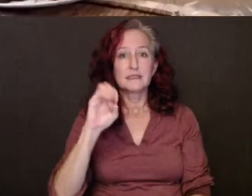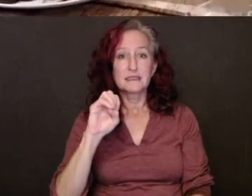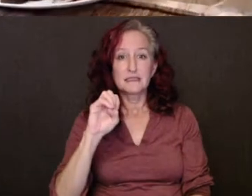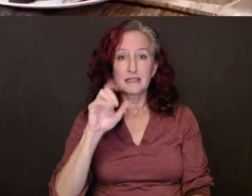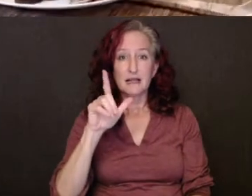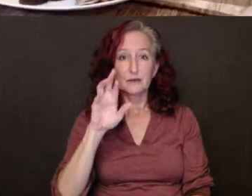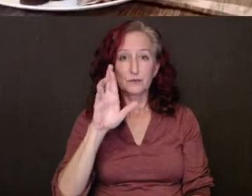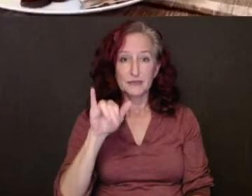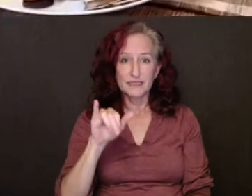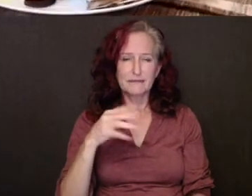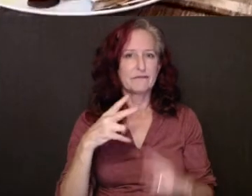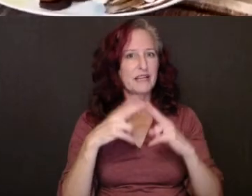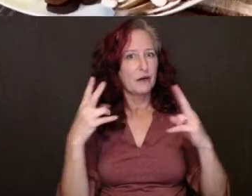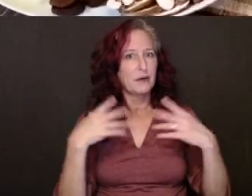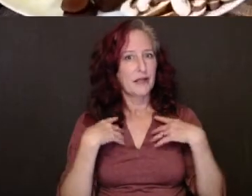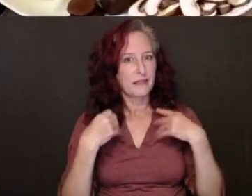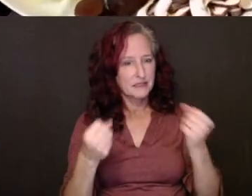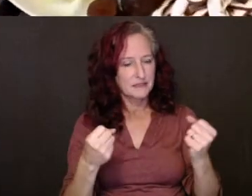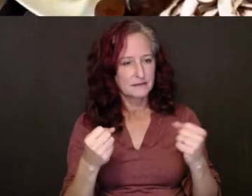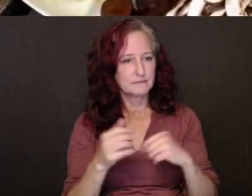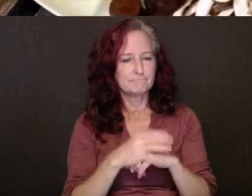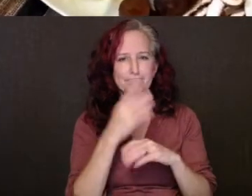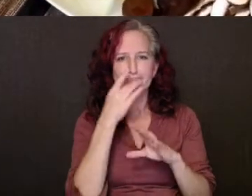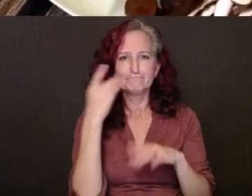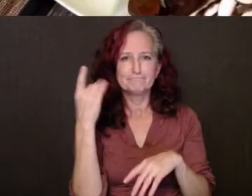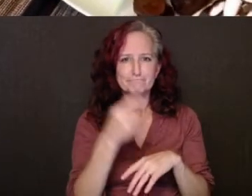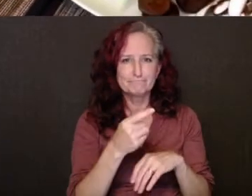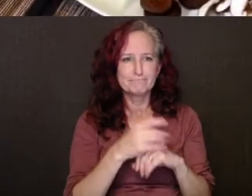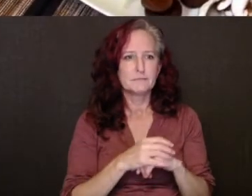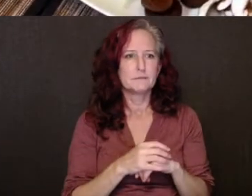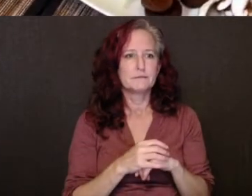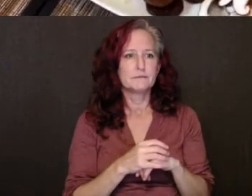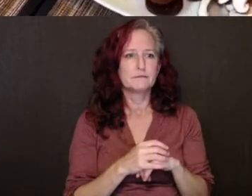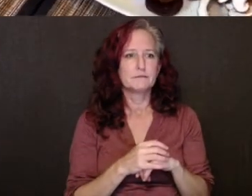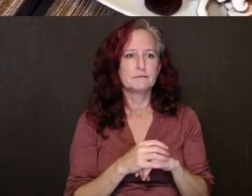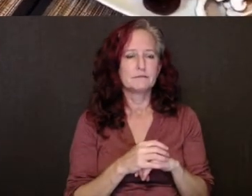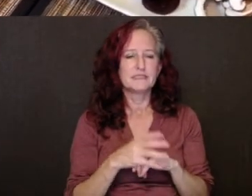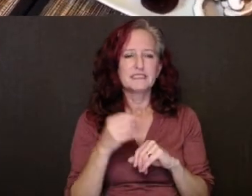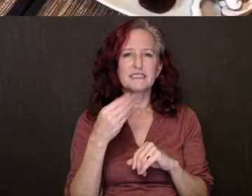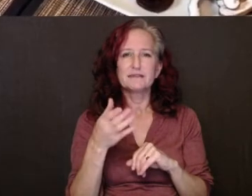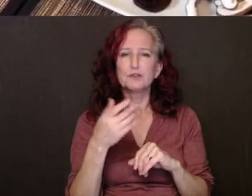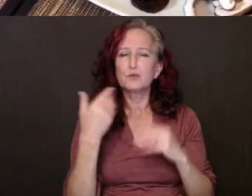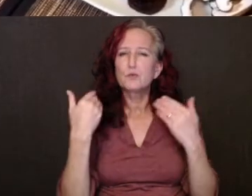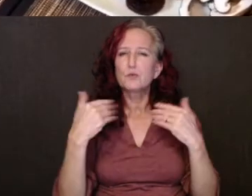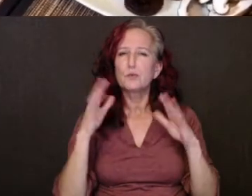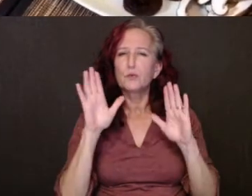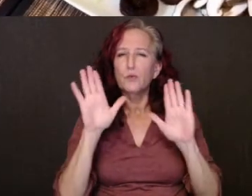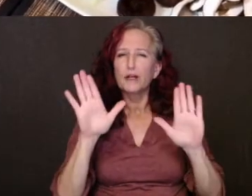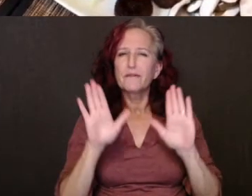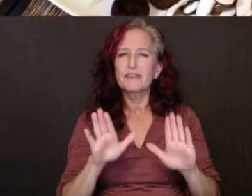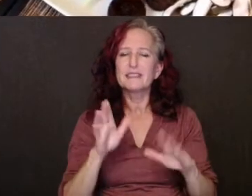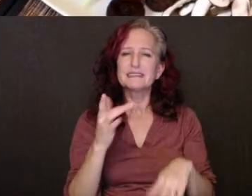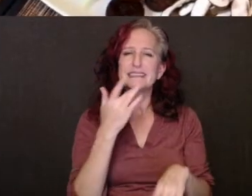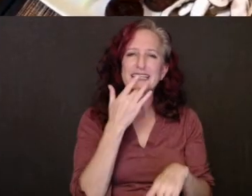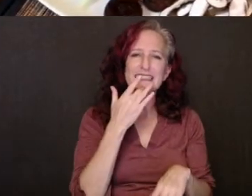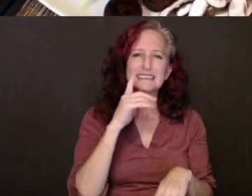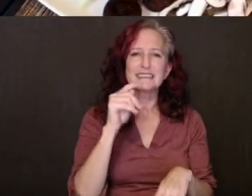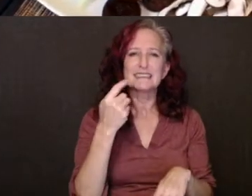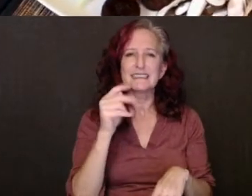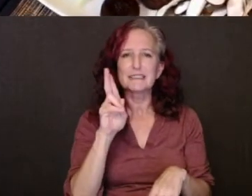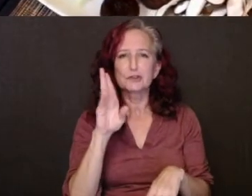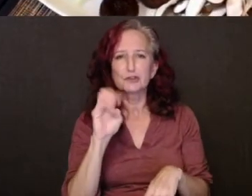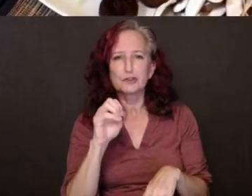vegetarian. I have shiitake mushroom, okay? If you have, you can also get dry mushroom and let it soak.